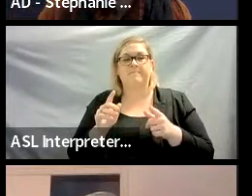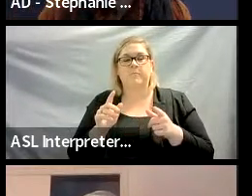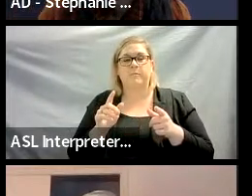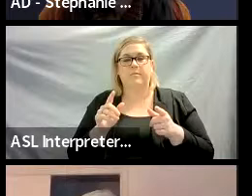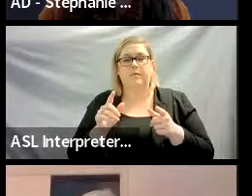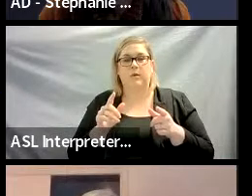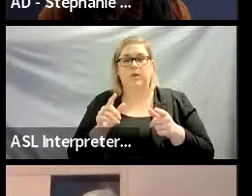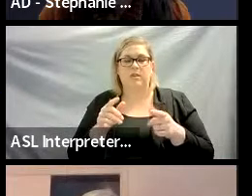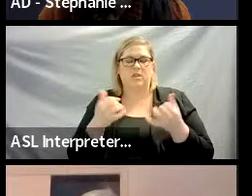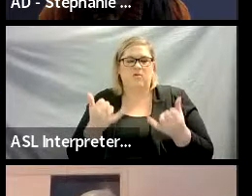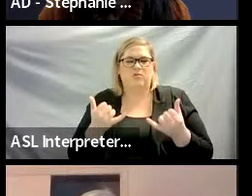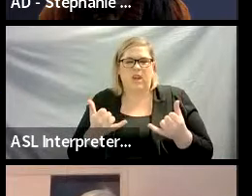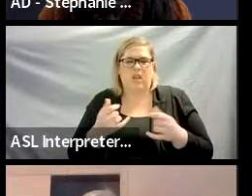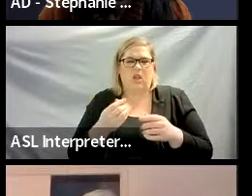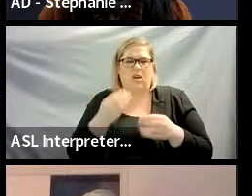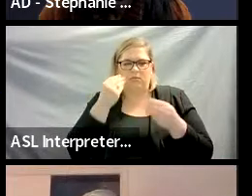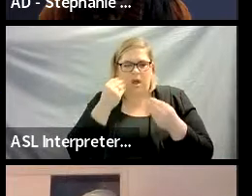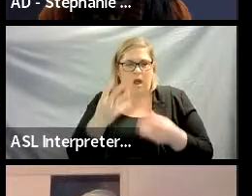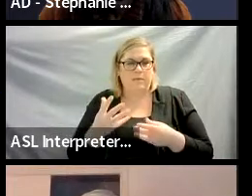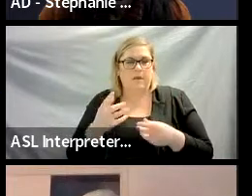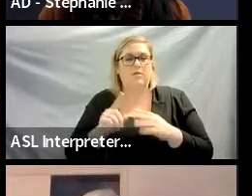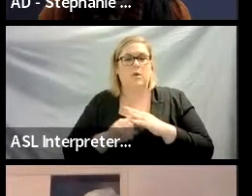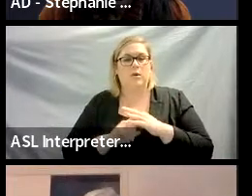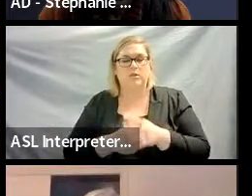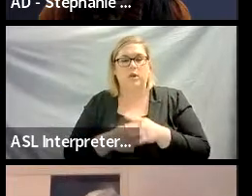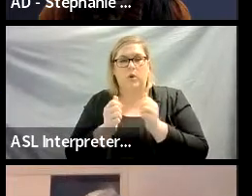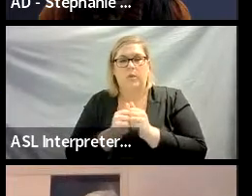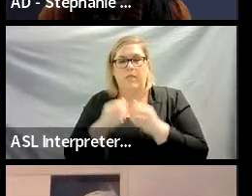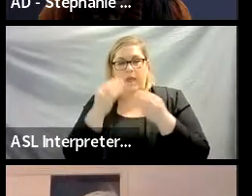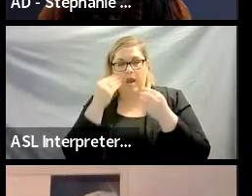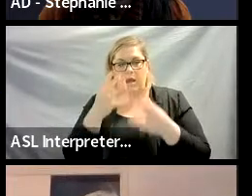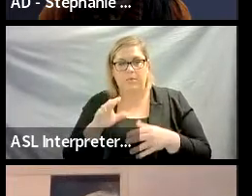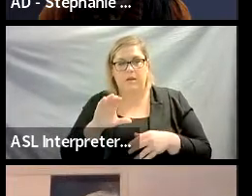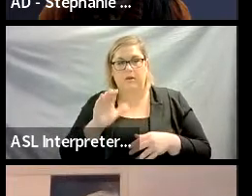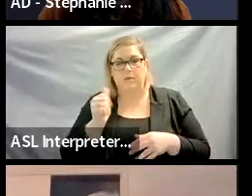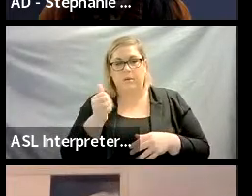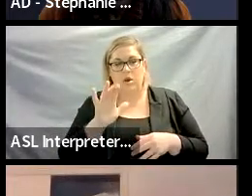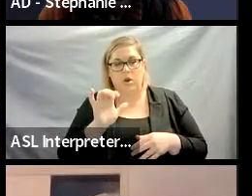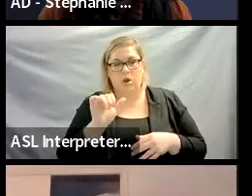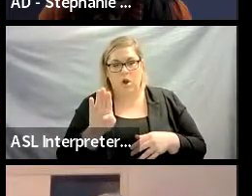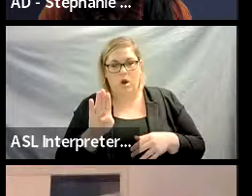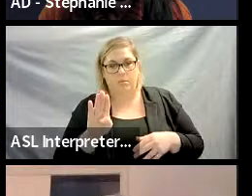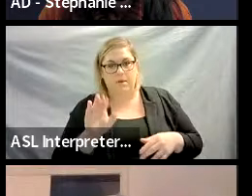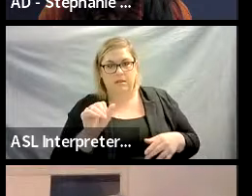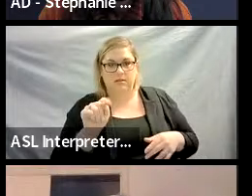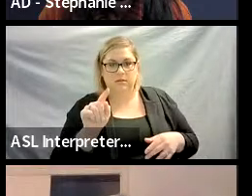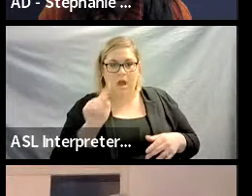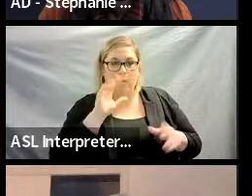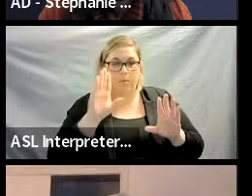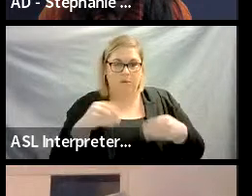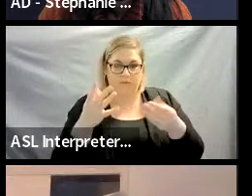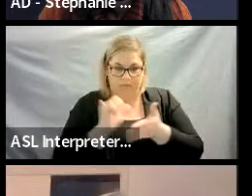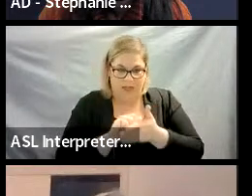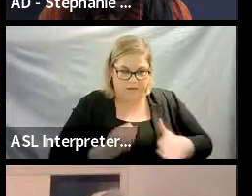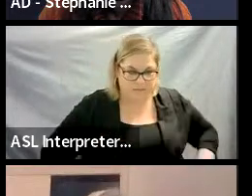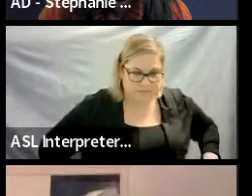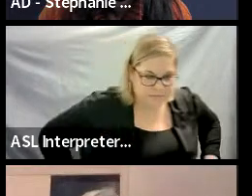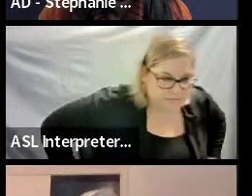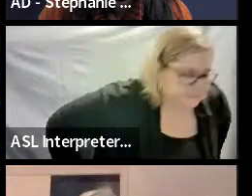standing updates that we have. So we'll start off with an update from CARB, and I believe Scott's going to be providing the update